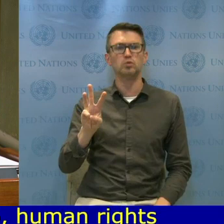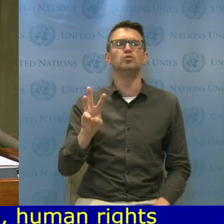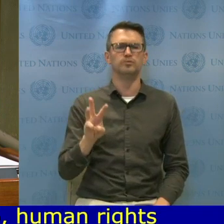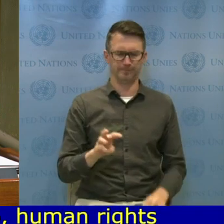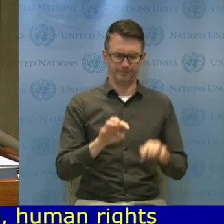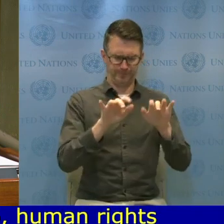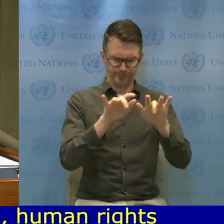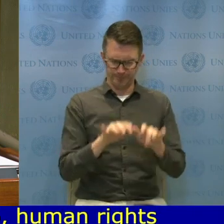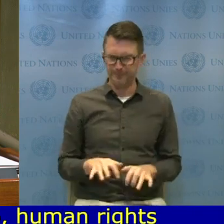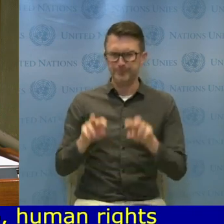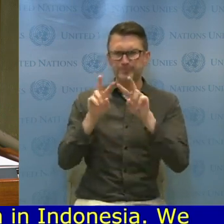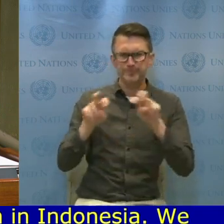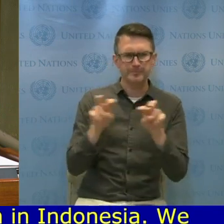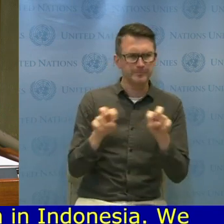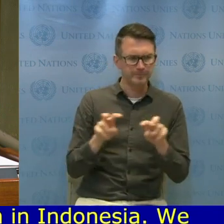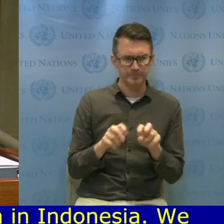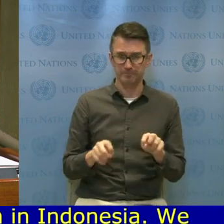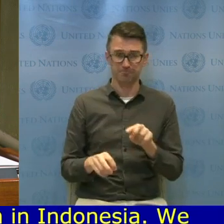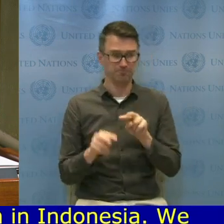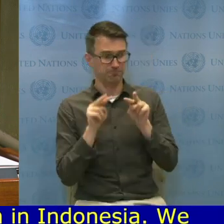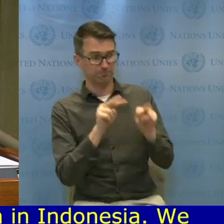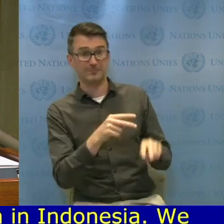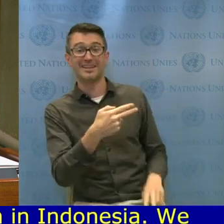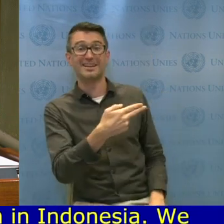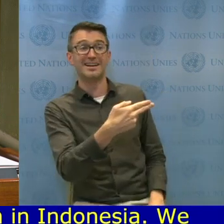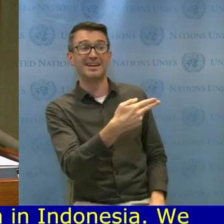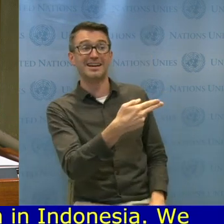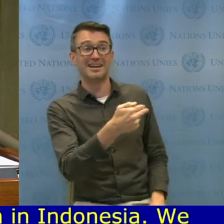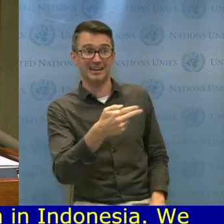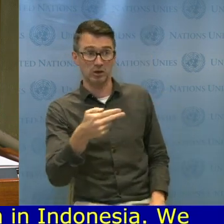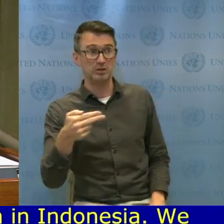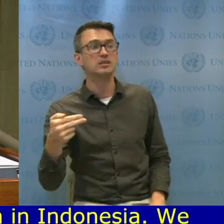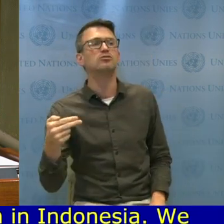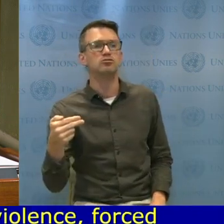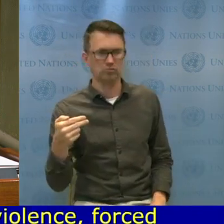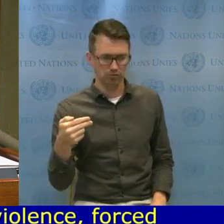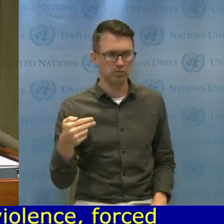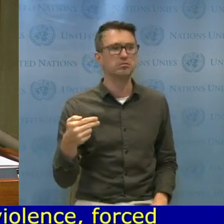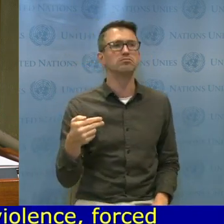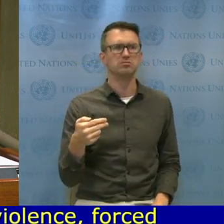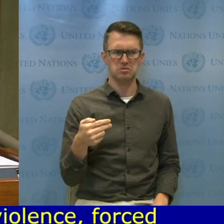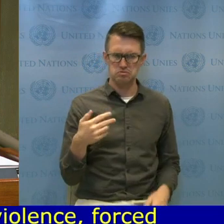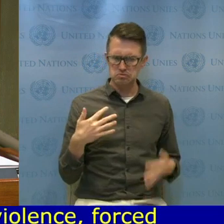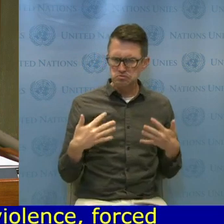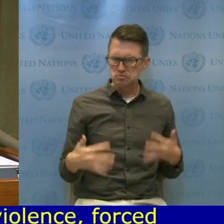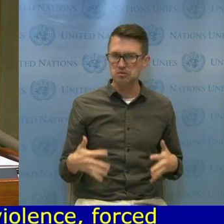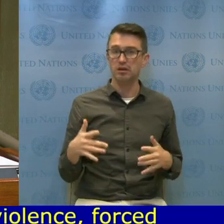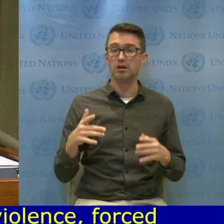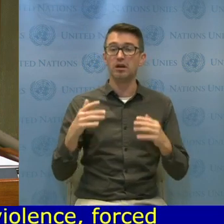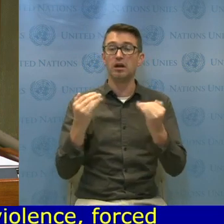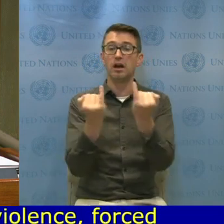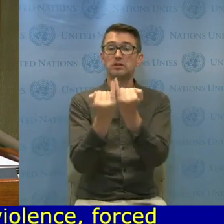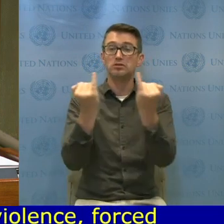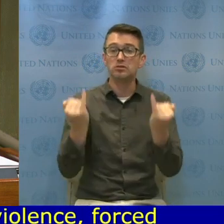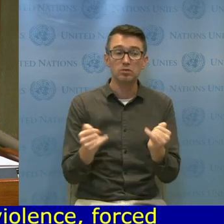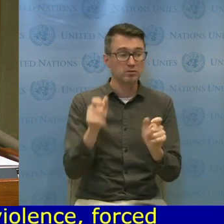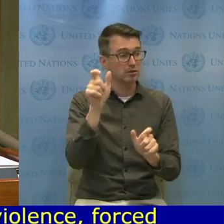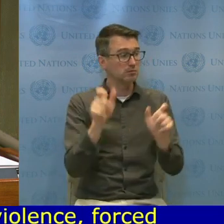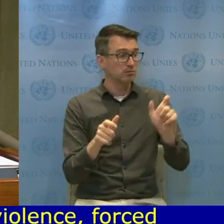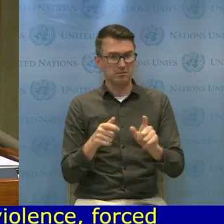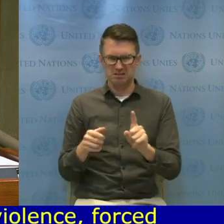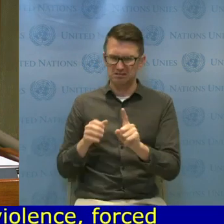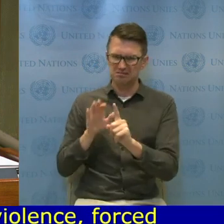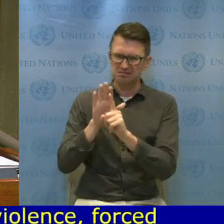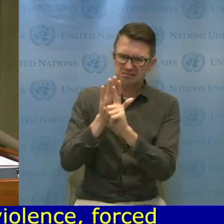as involuntary treatment, including electroshock therapy without anesthesia. In one social care institution